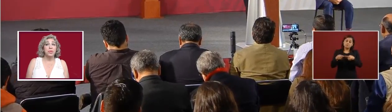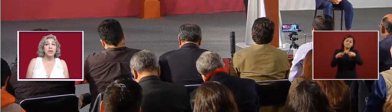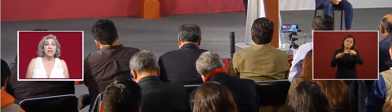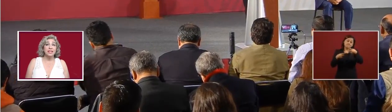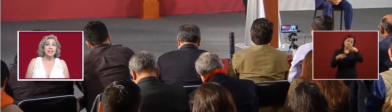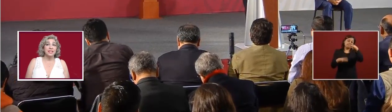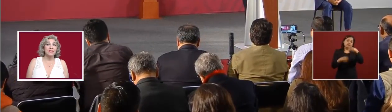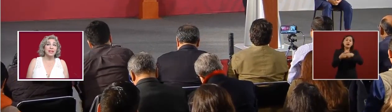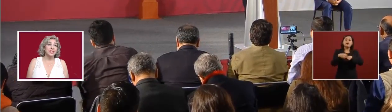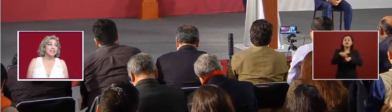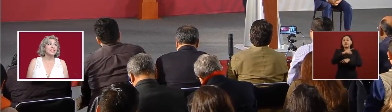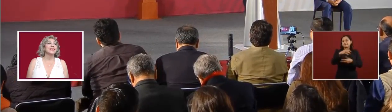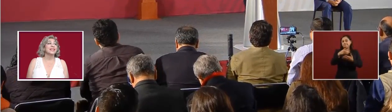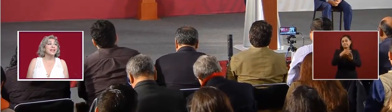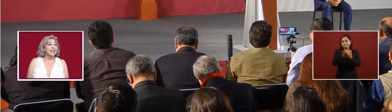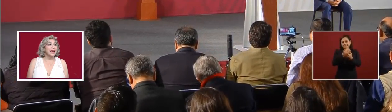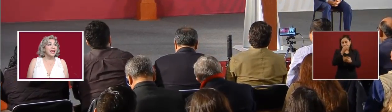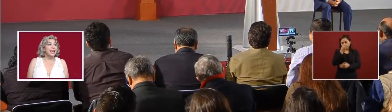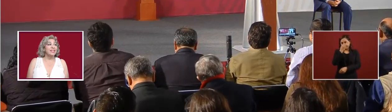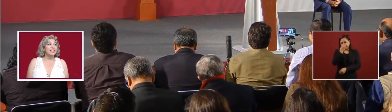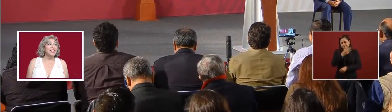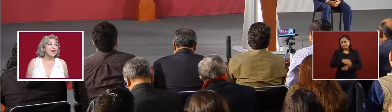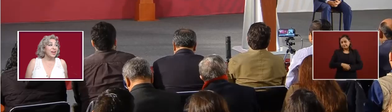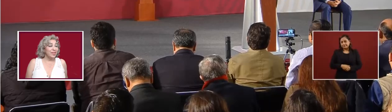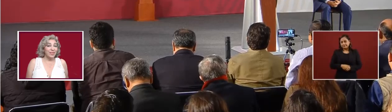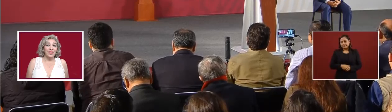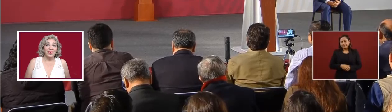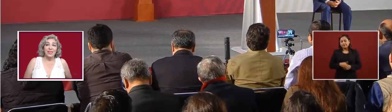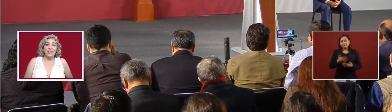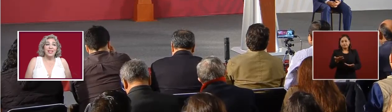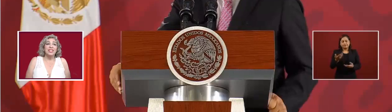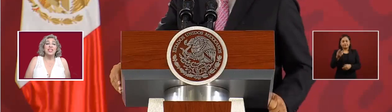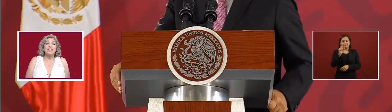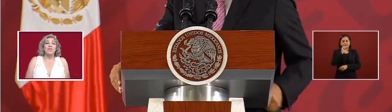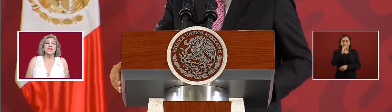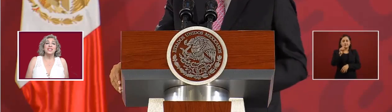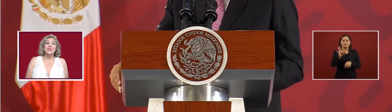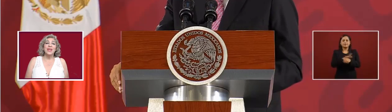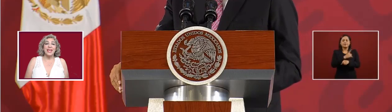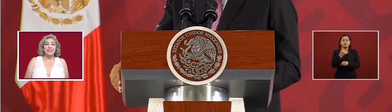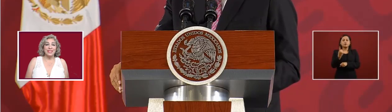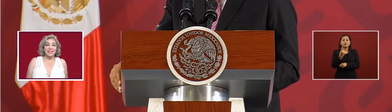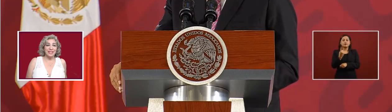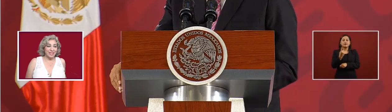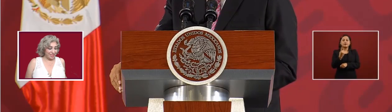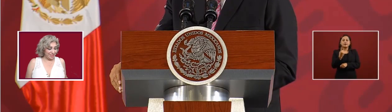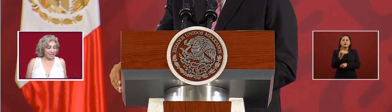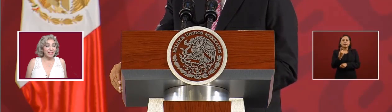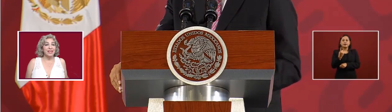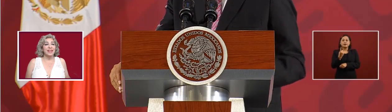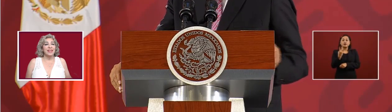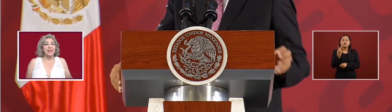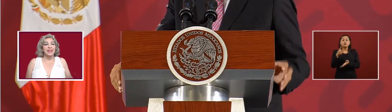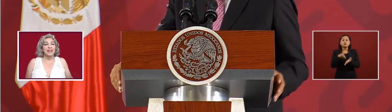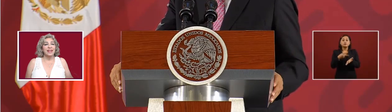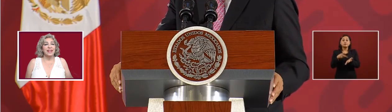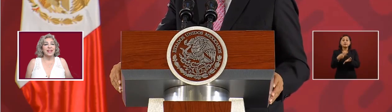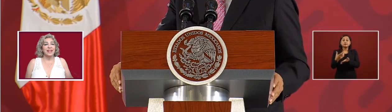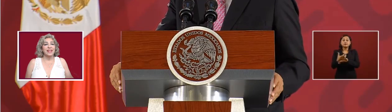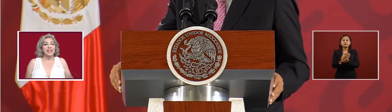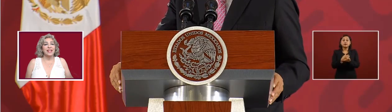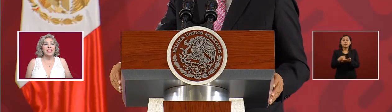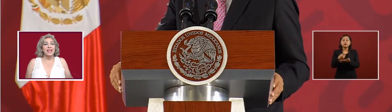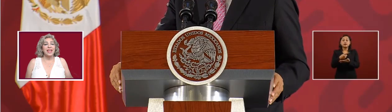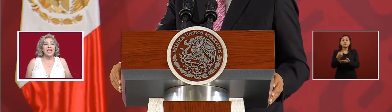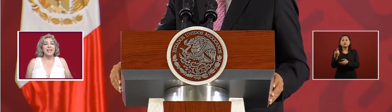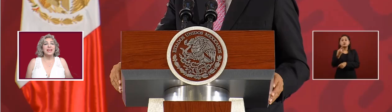important in this series. And there they go. They've won two games. A favor de Washington.